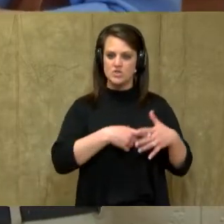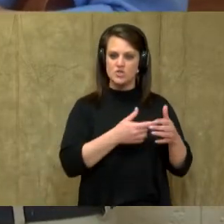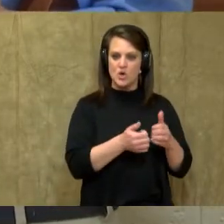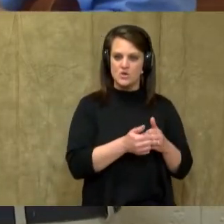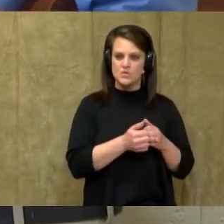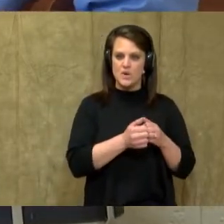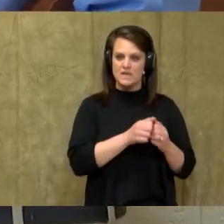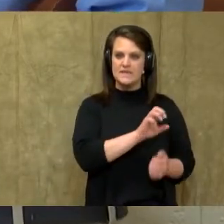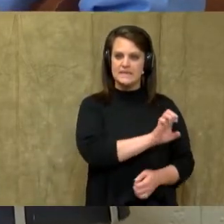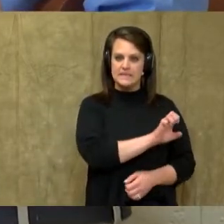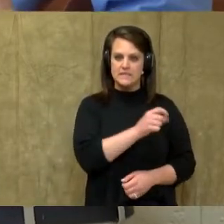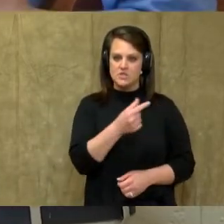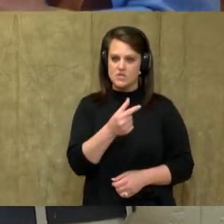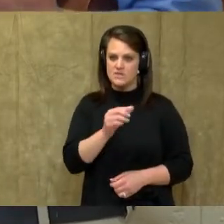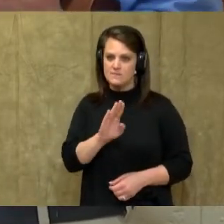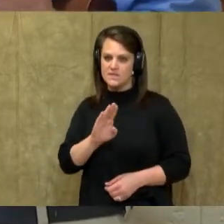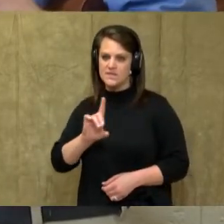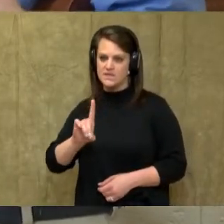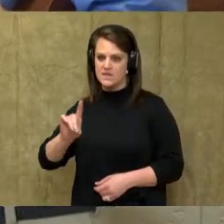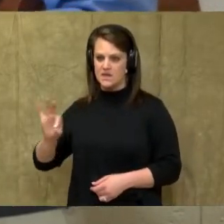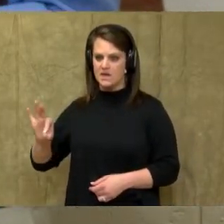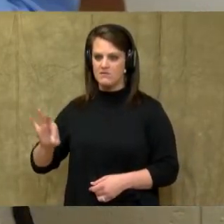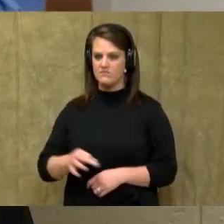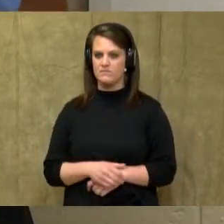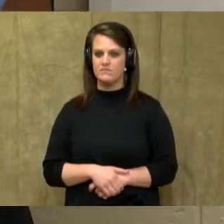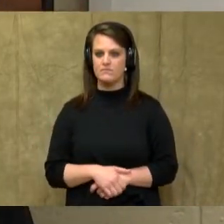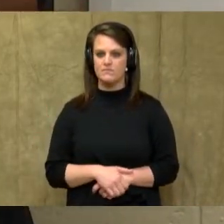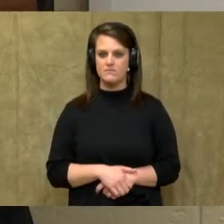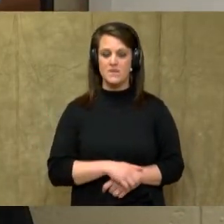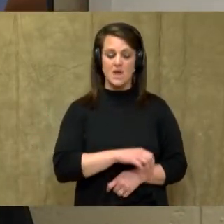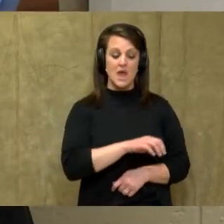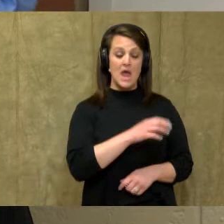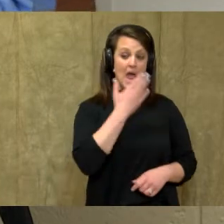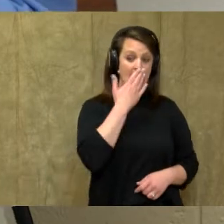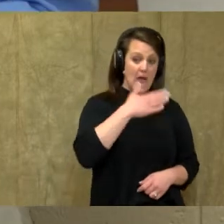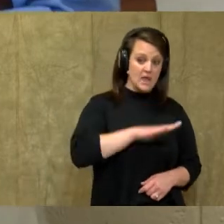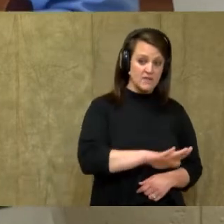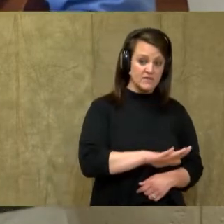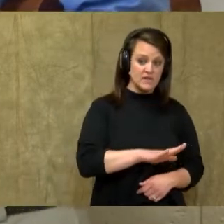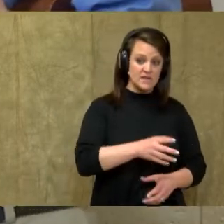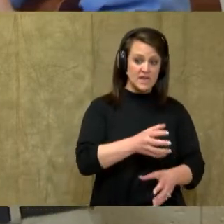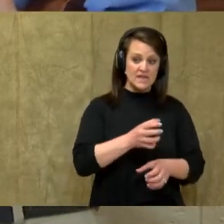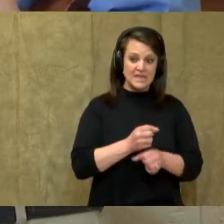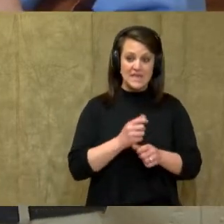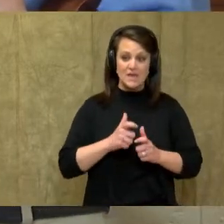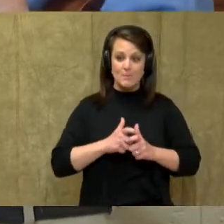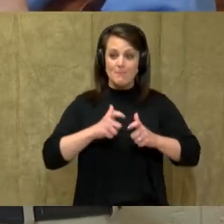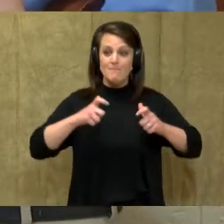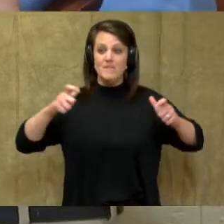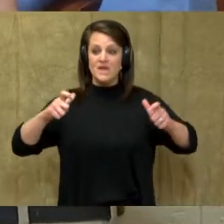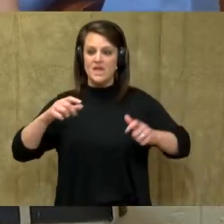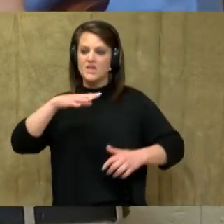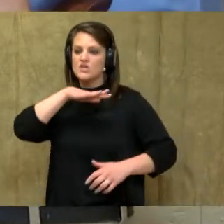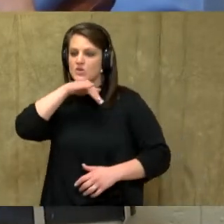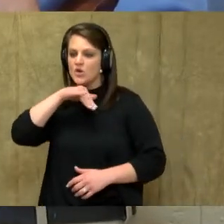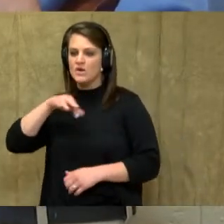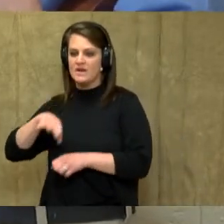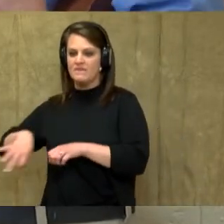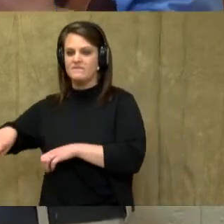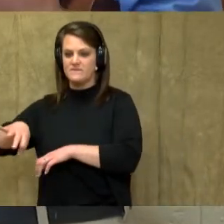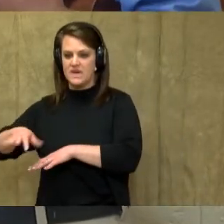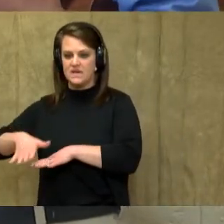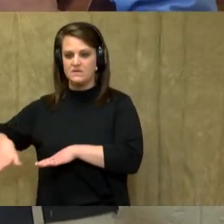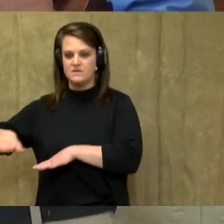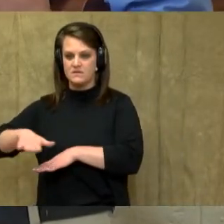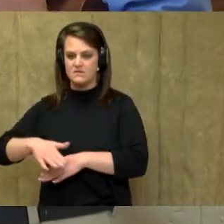these letters in this order. Another example might be, elephants get big, dirty feet.